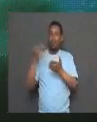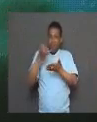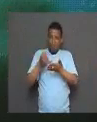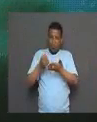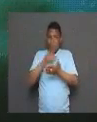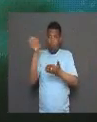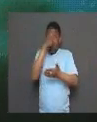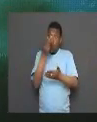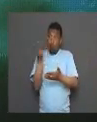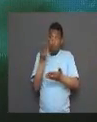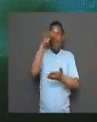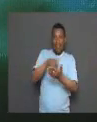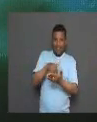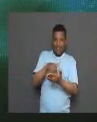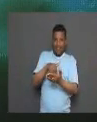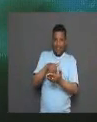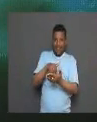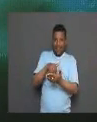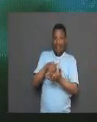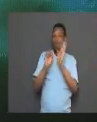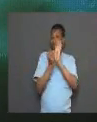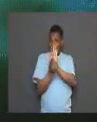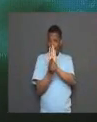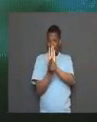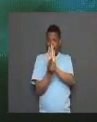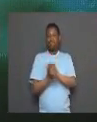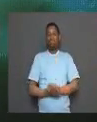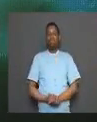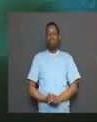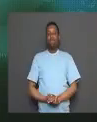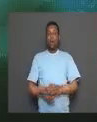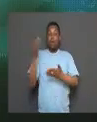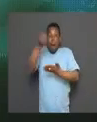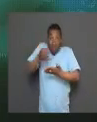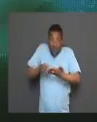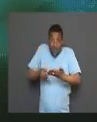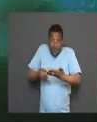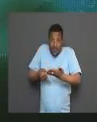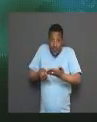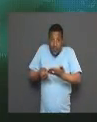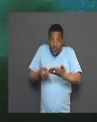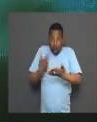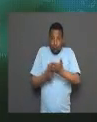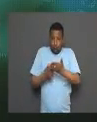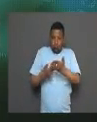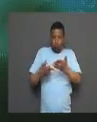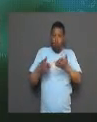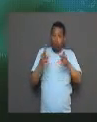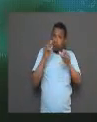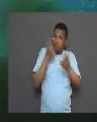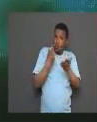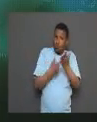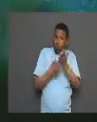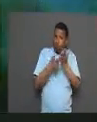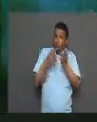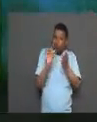in between. For example, a map might show the layout of a small